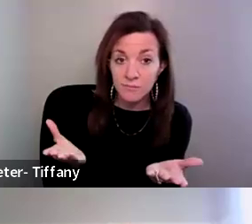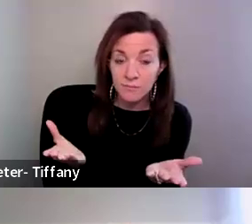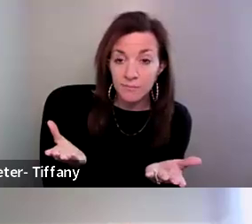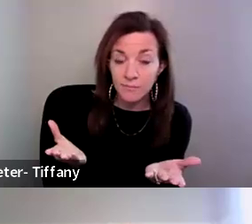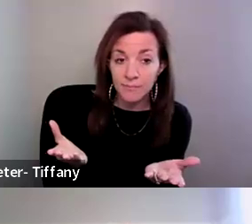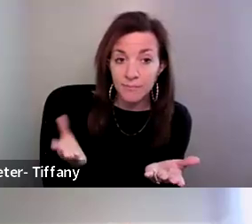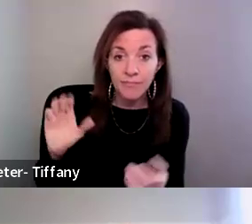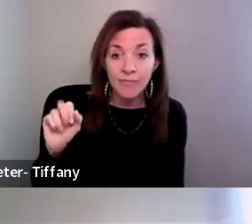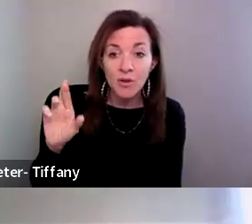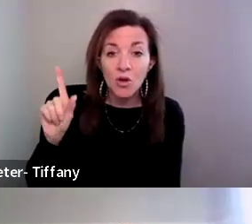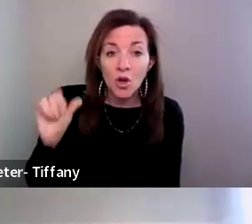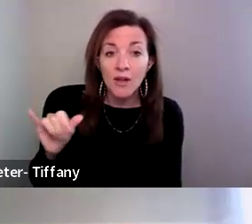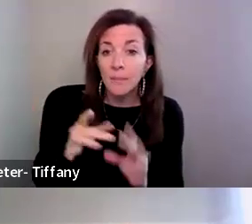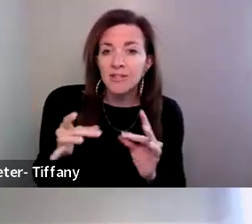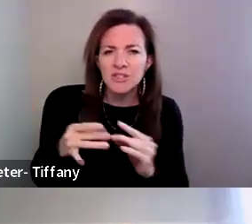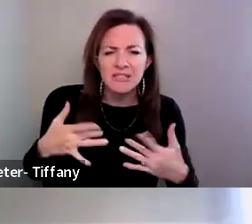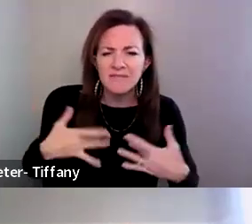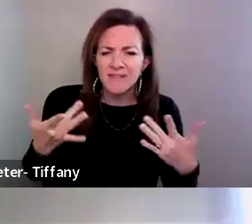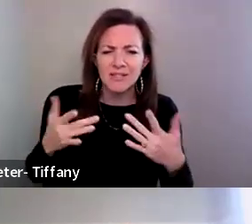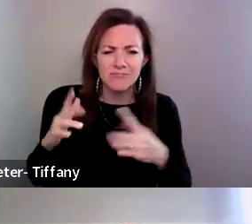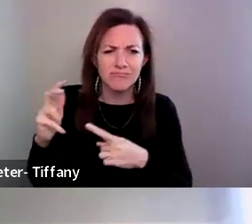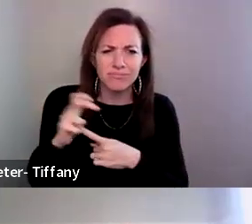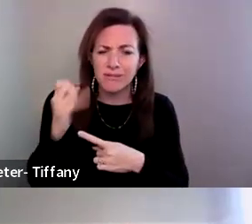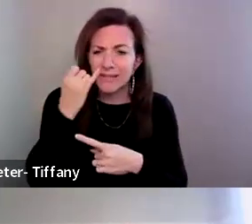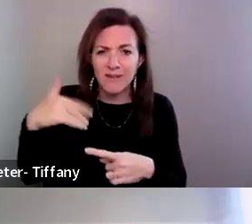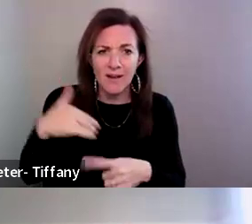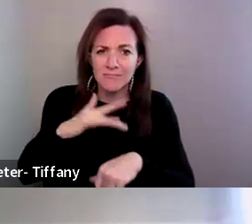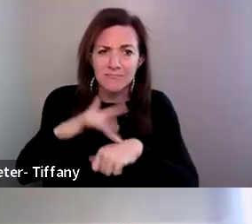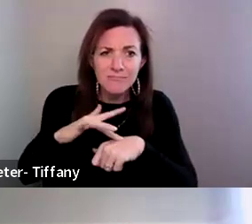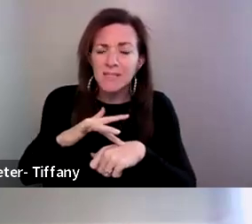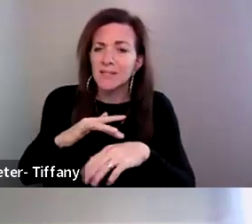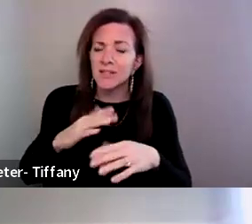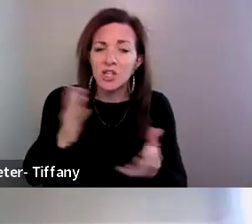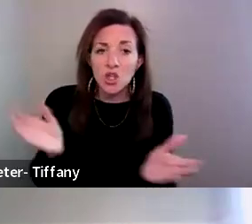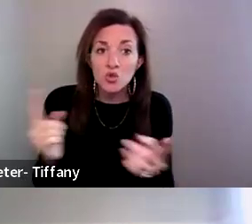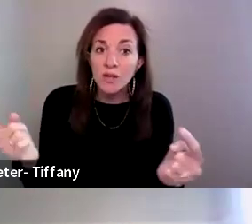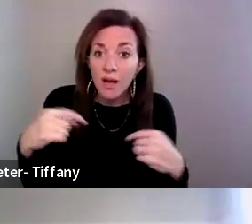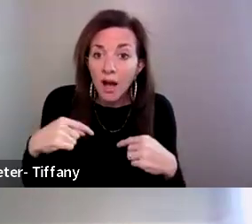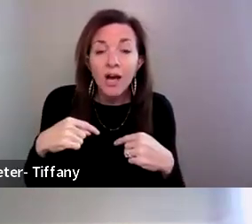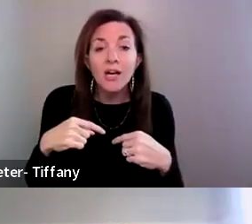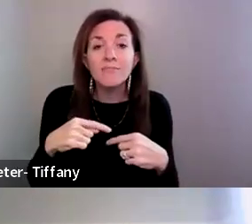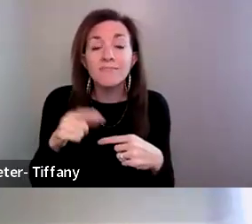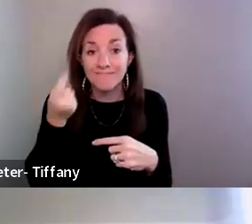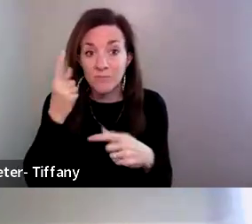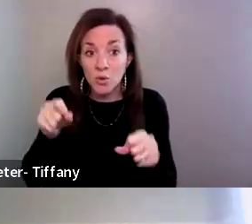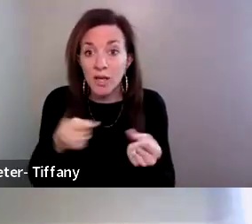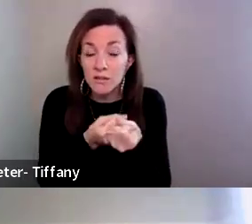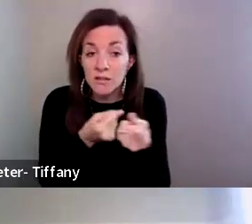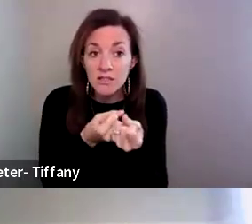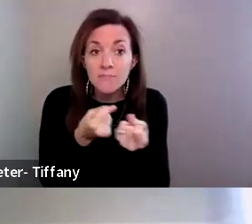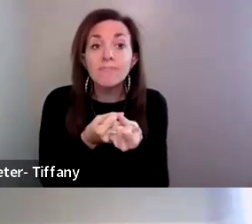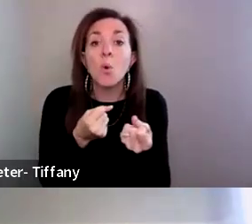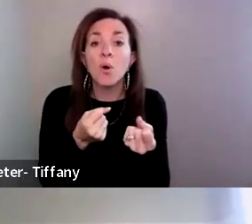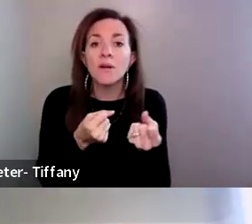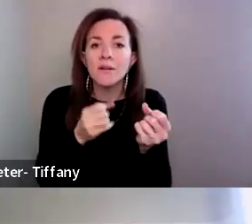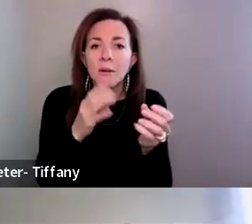And like Carly mentioned, these events are just so great. If you haven't been, we really encourage you to come out. Not only do you get to support individuals with Microenterprise, but